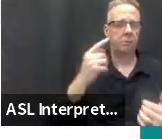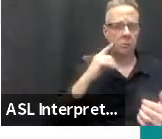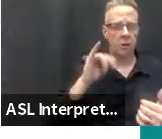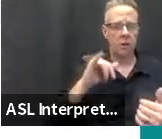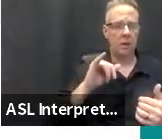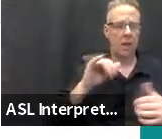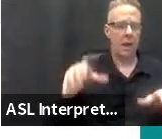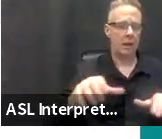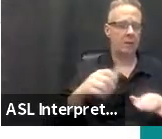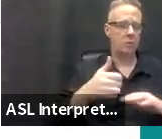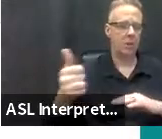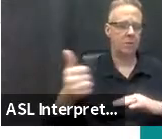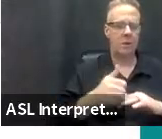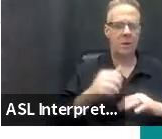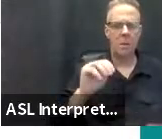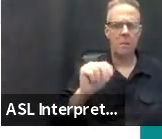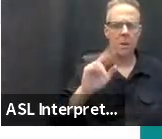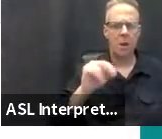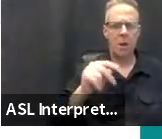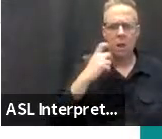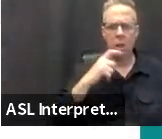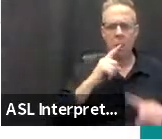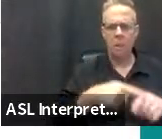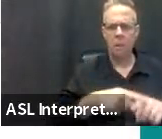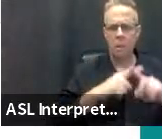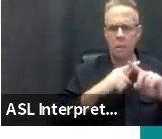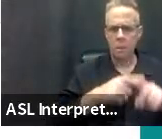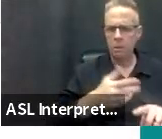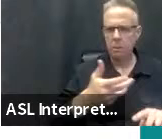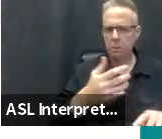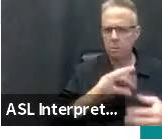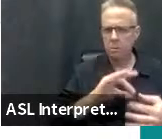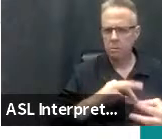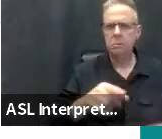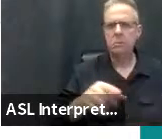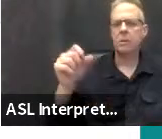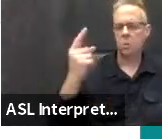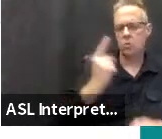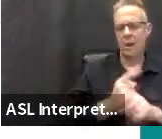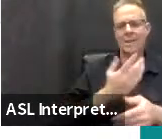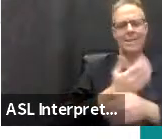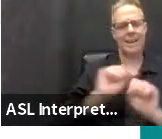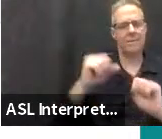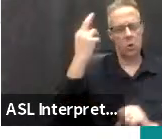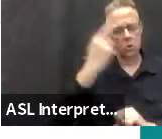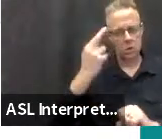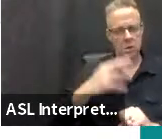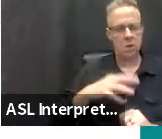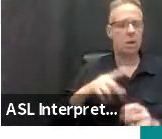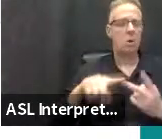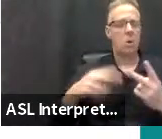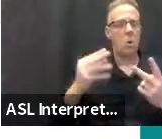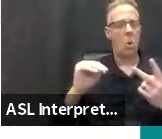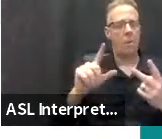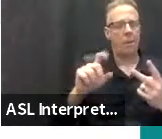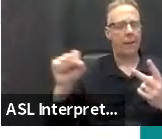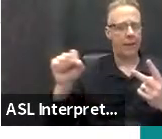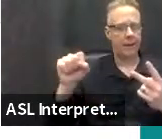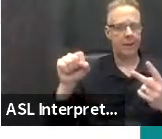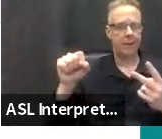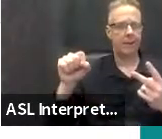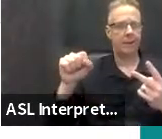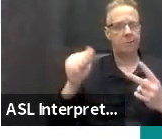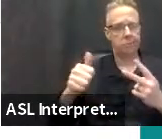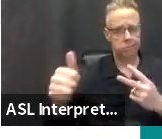see you unmuted yourself? Did you have something to say? Yeah, that's correct. It was safety, yeah, including the homeless problem and